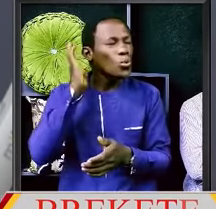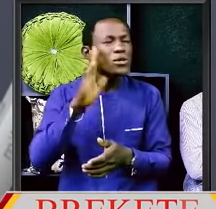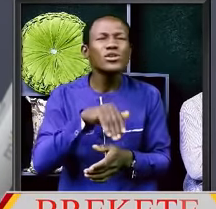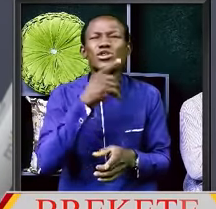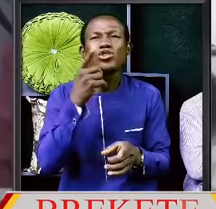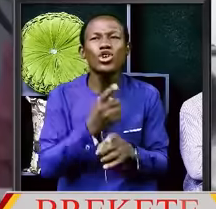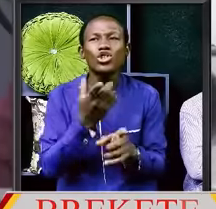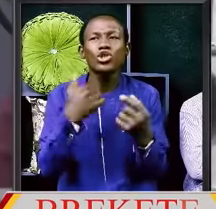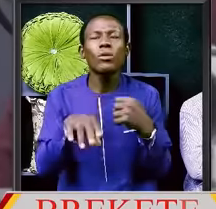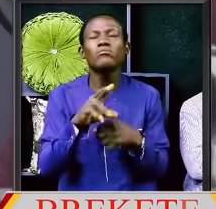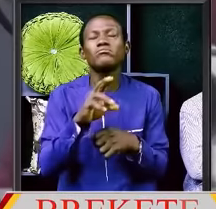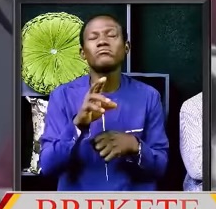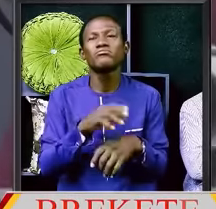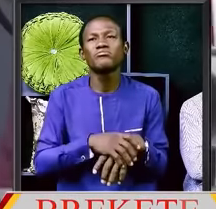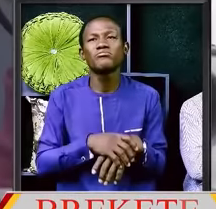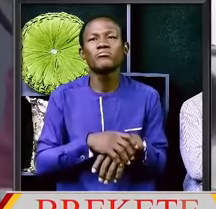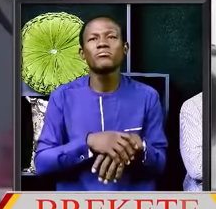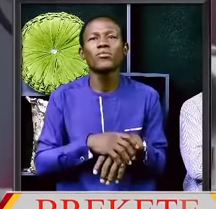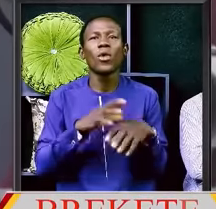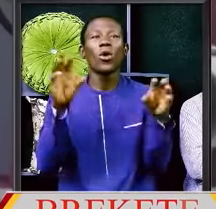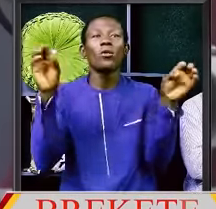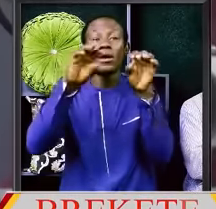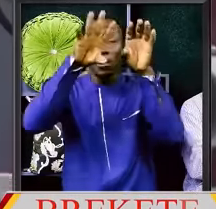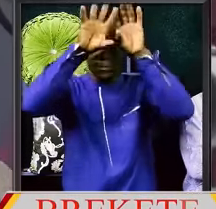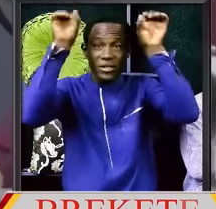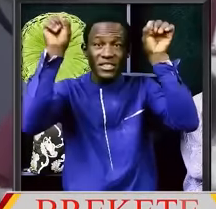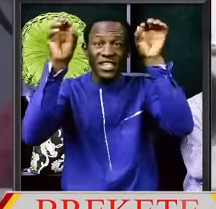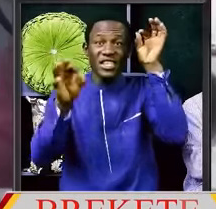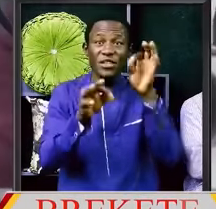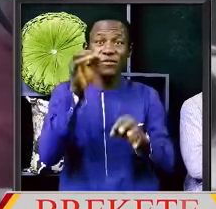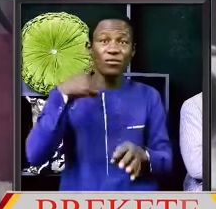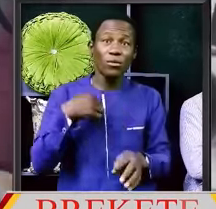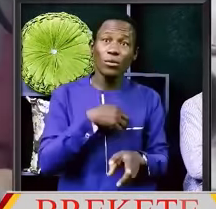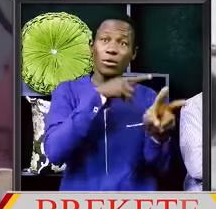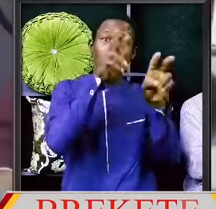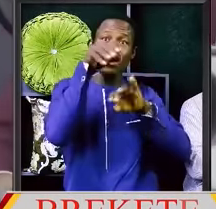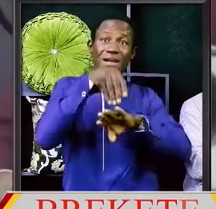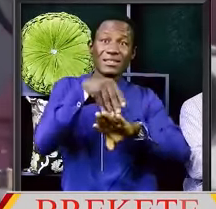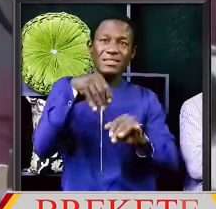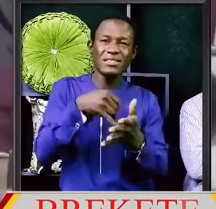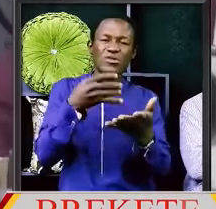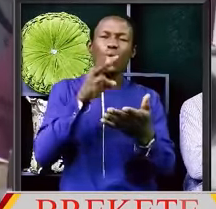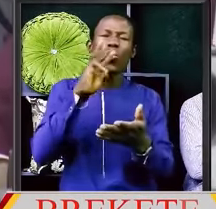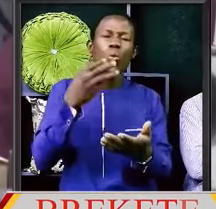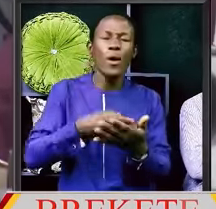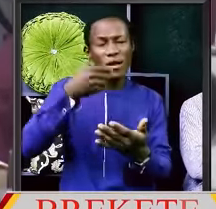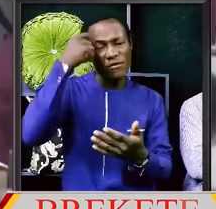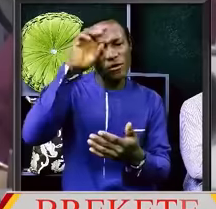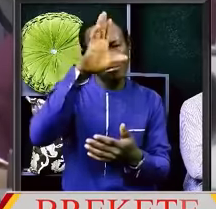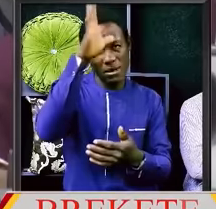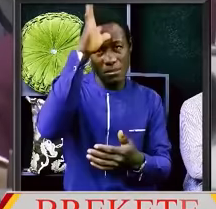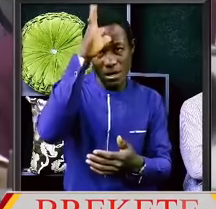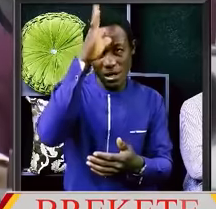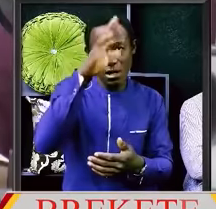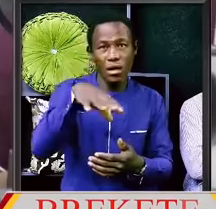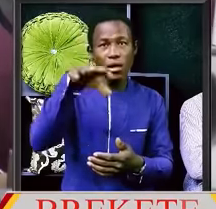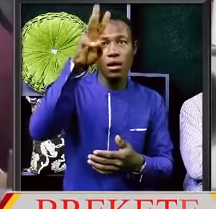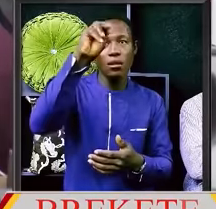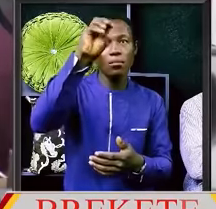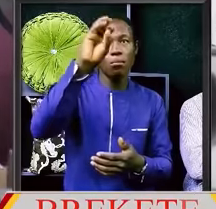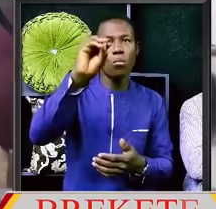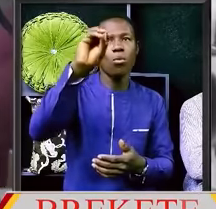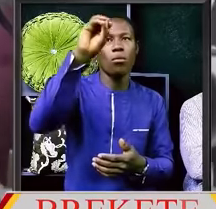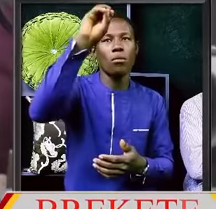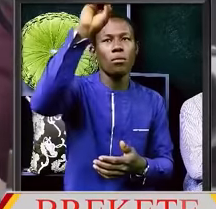just. Anyway, ordinary president, if we even look and well for Baba Mohbad to say he won't know